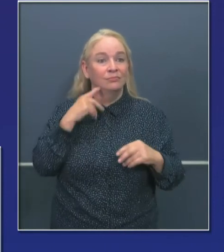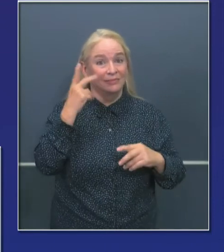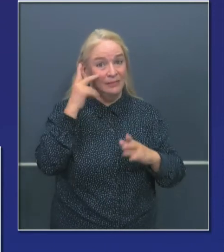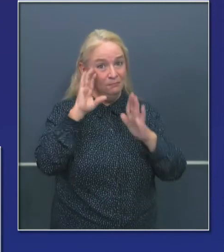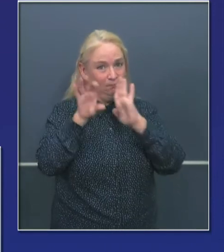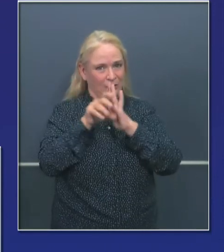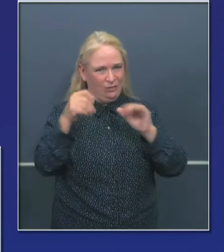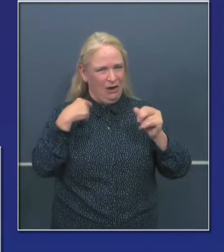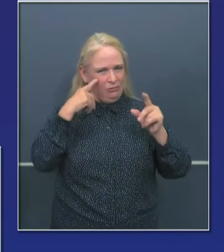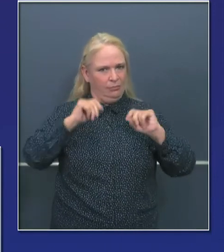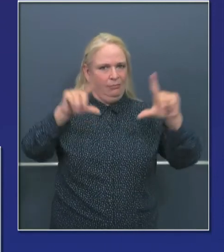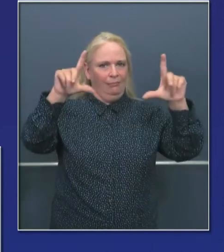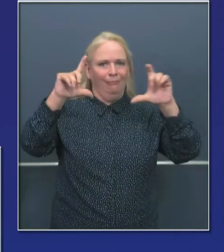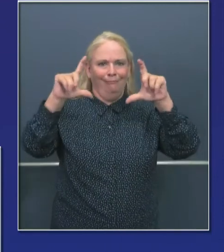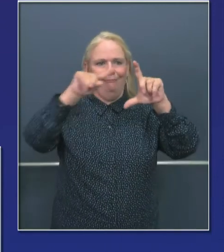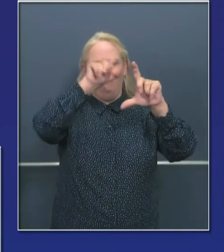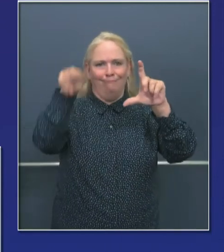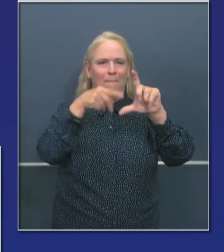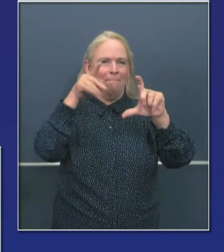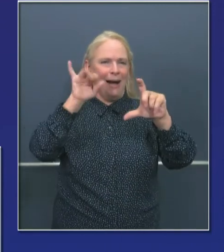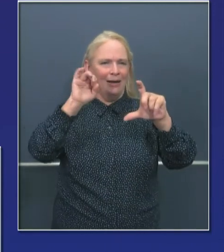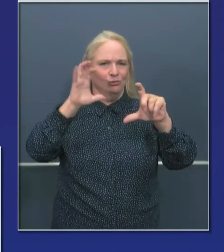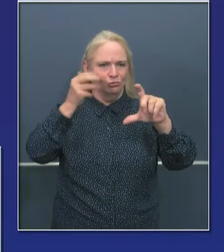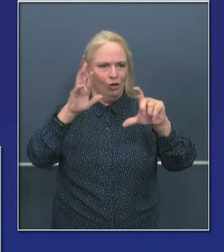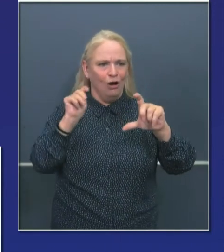see that subset of the